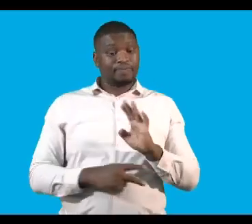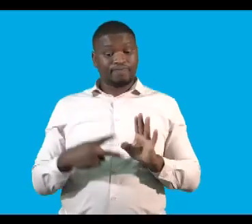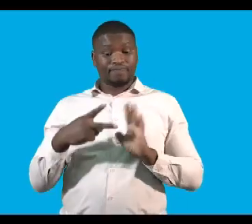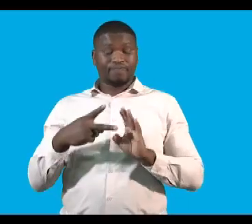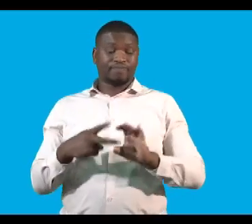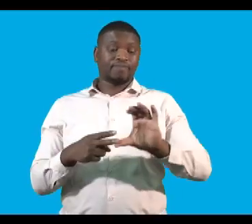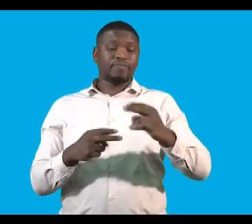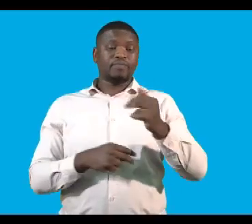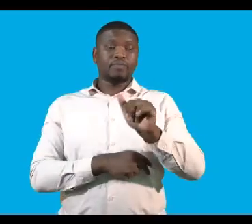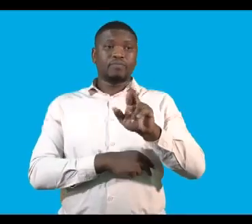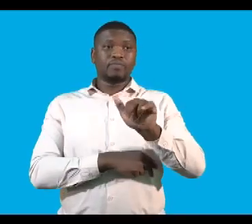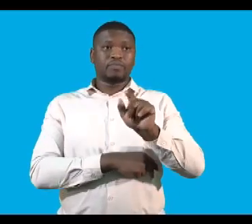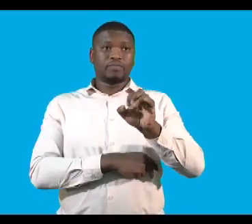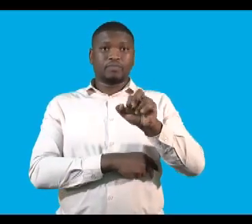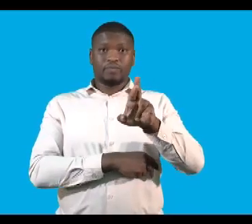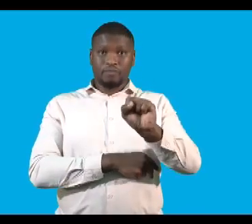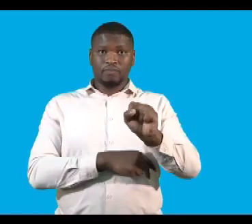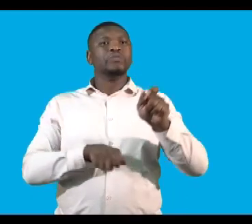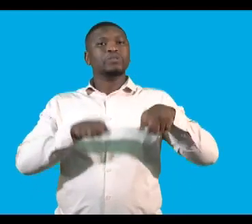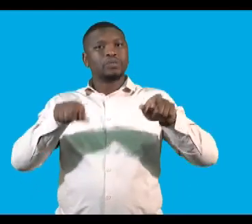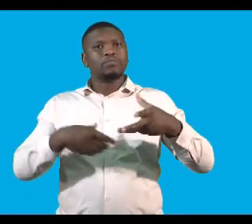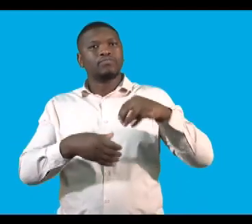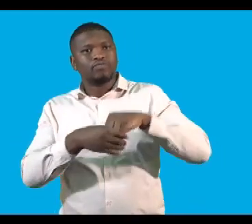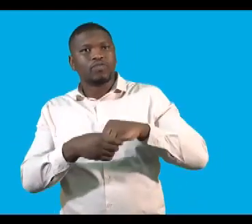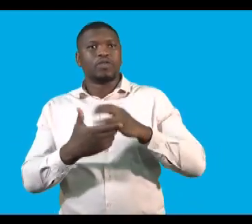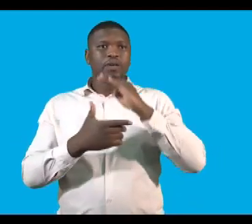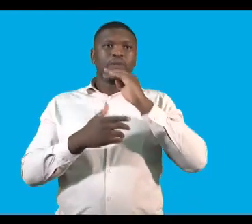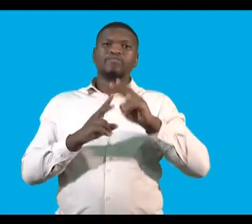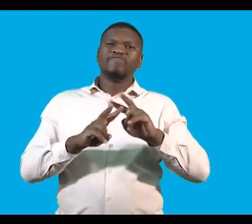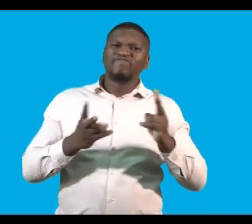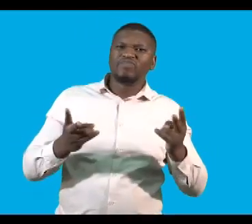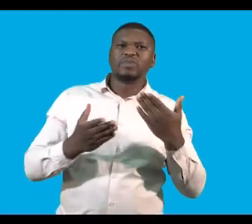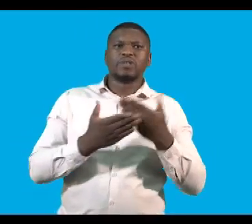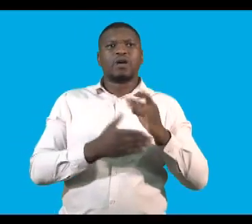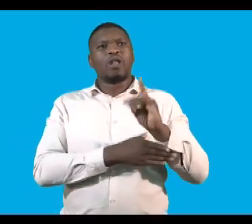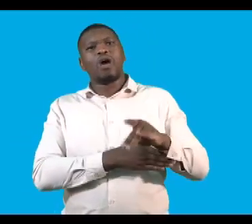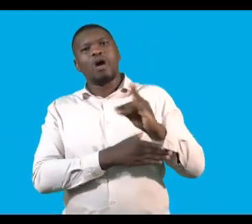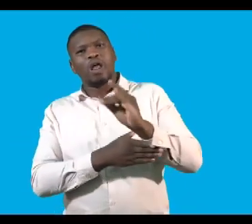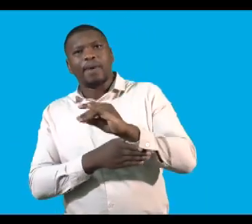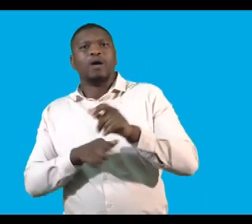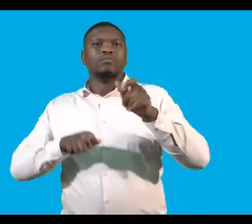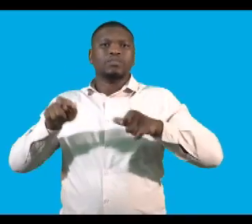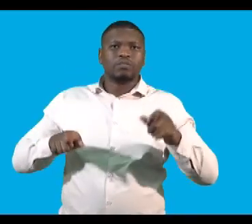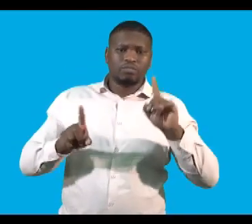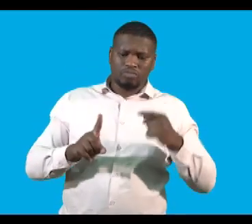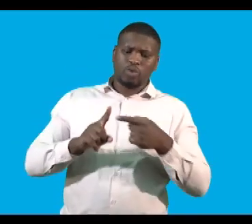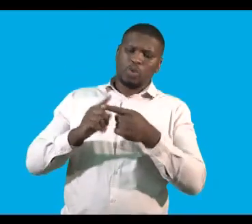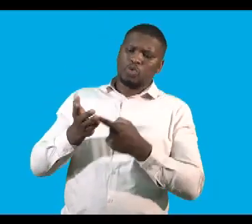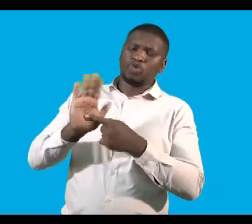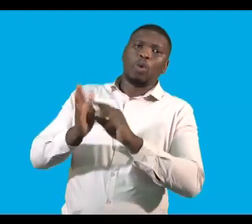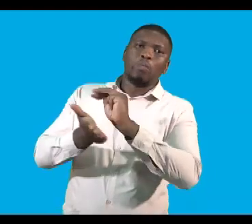of course, are very simple. They could be caricatures or stereotypes, animals, to convey a certain